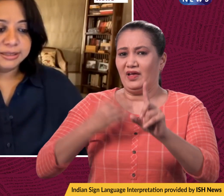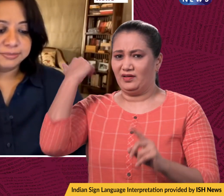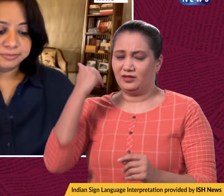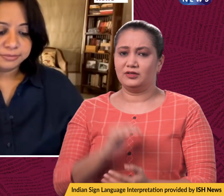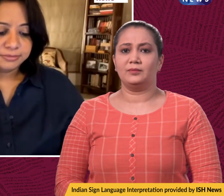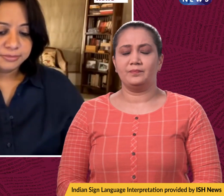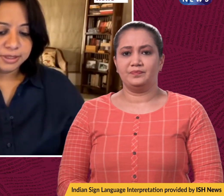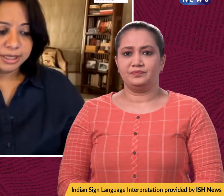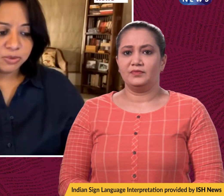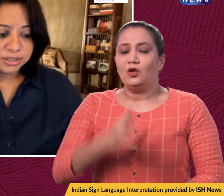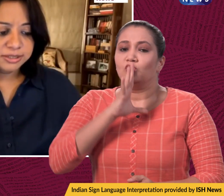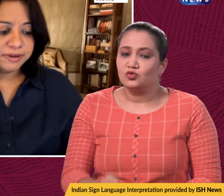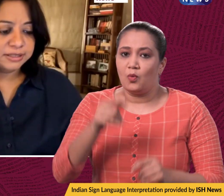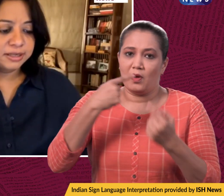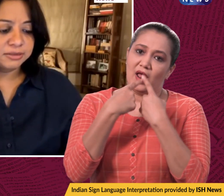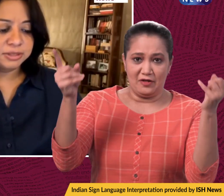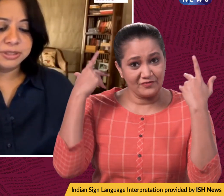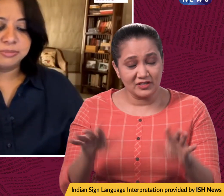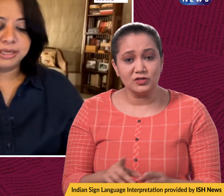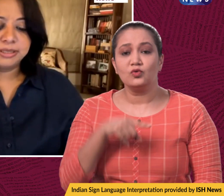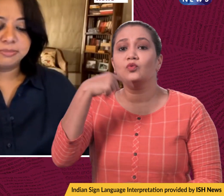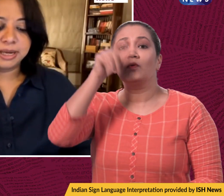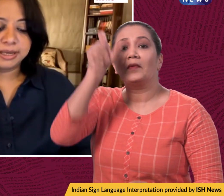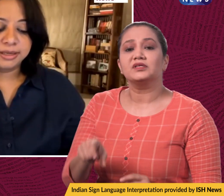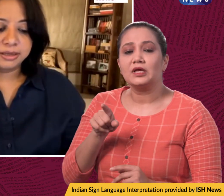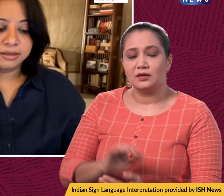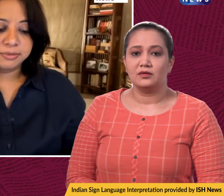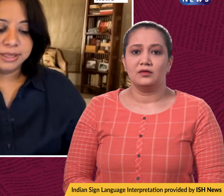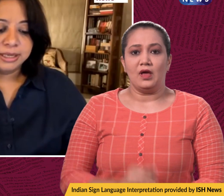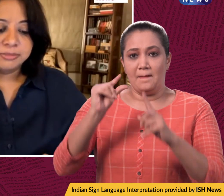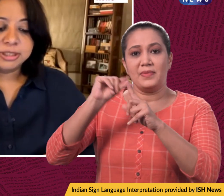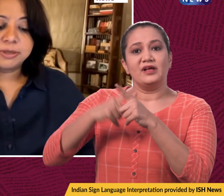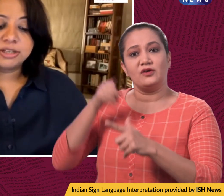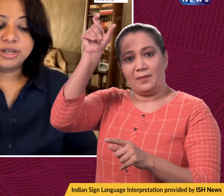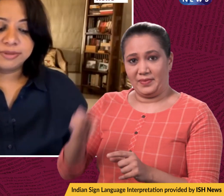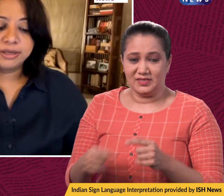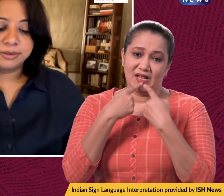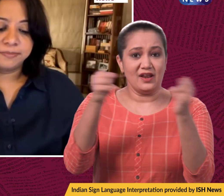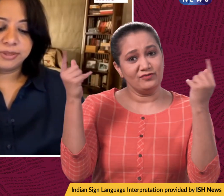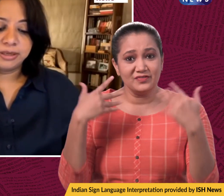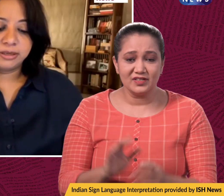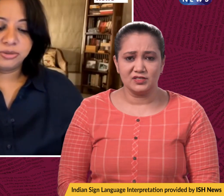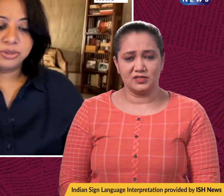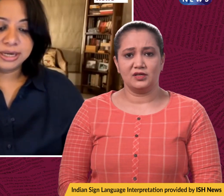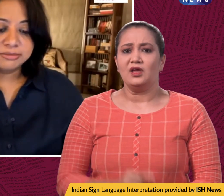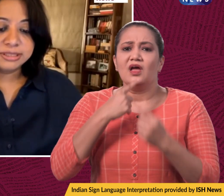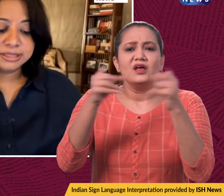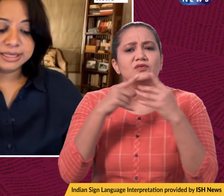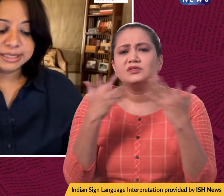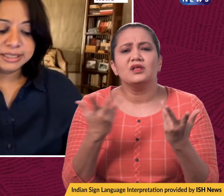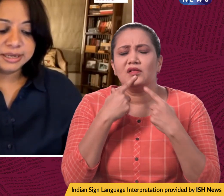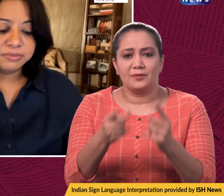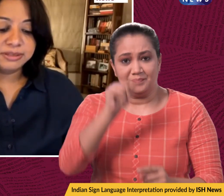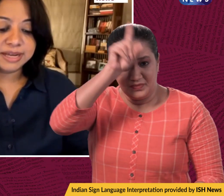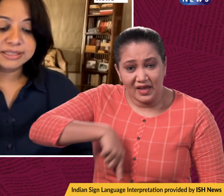this year, there was in fact an announcement made by Mr. Prakash Javadekar, who announced